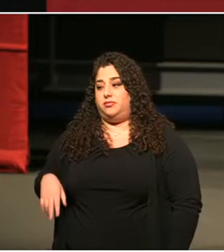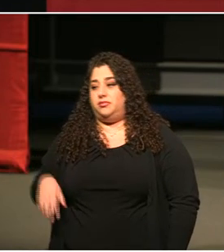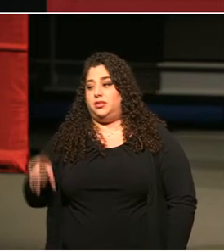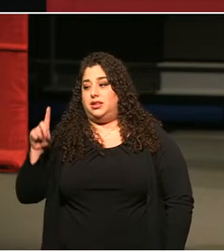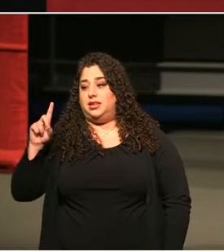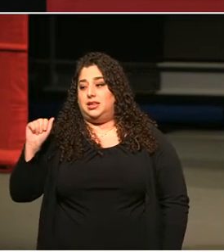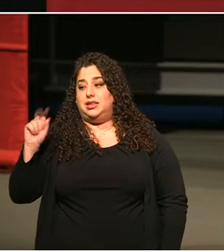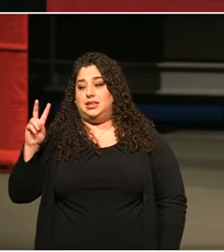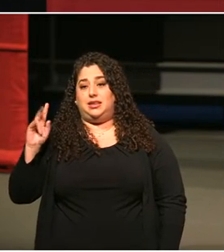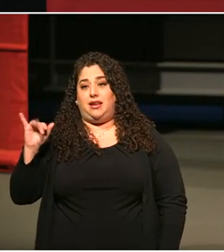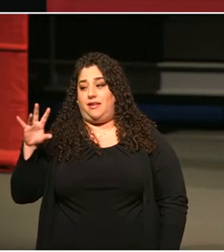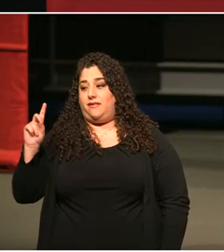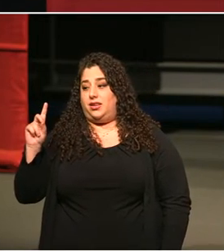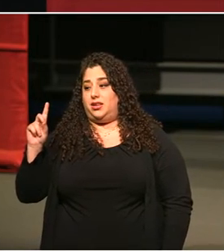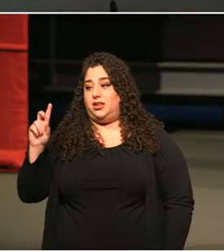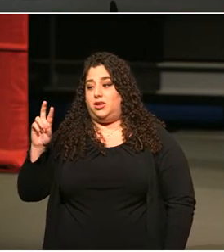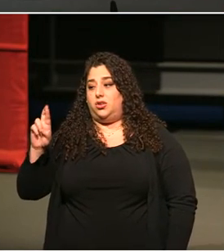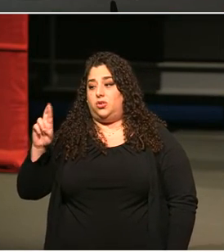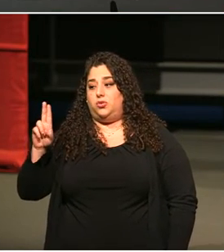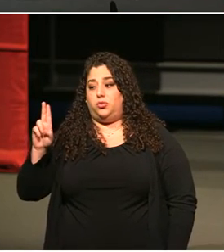Picture Arts and Sciences.